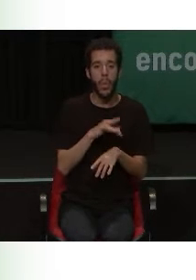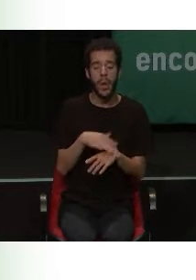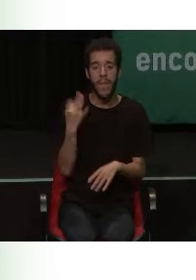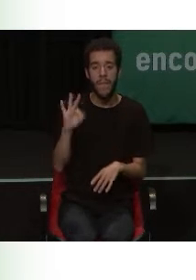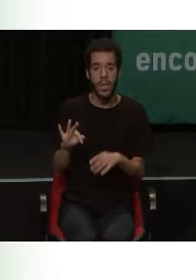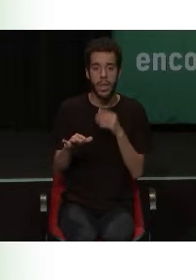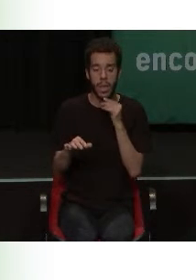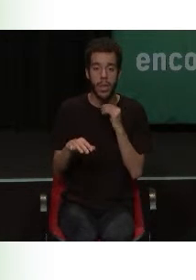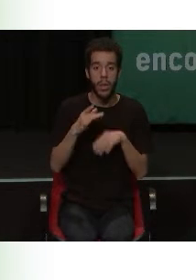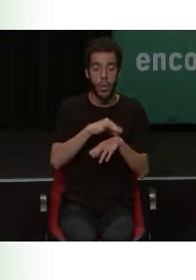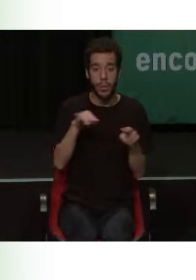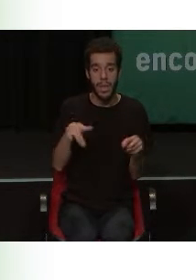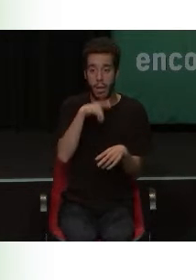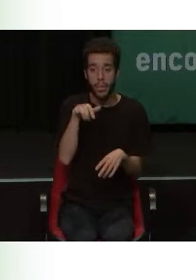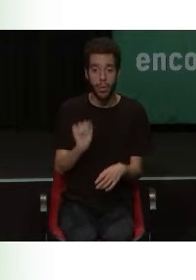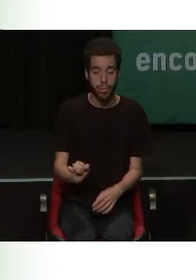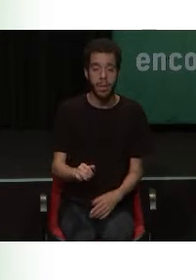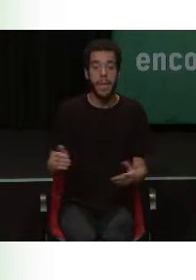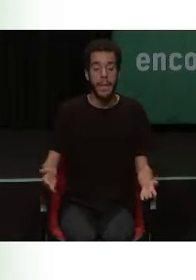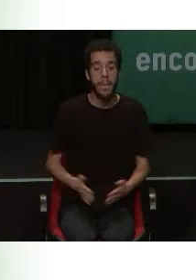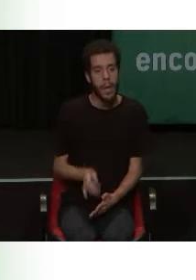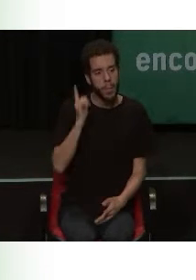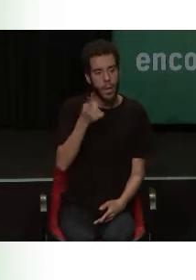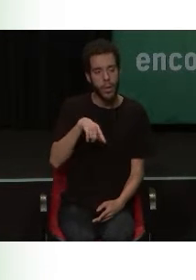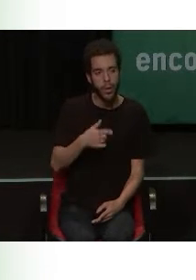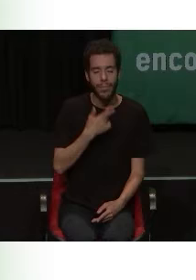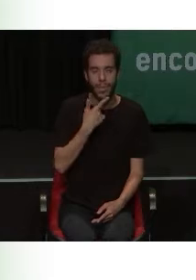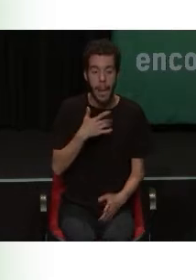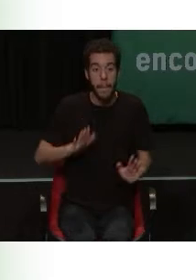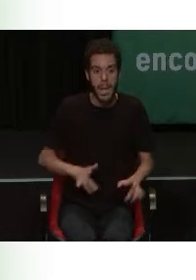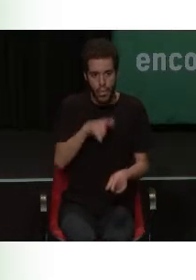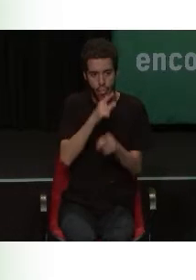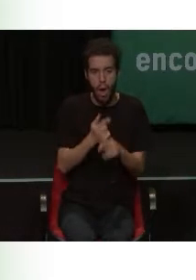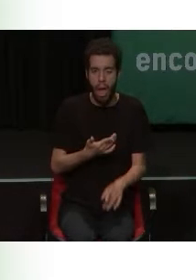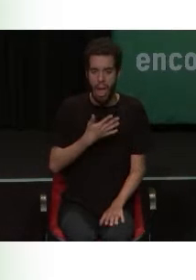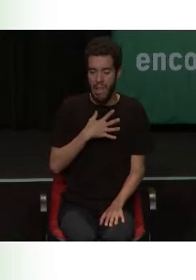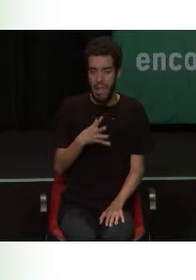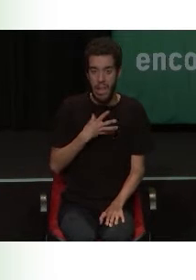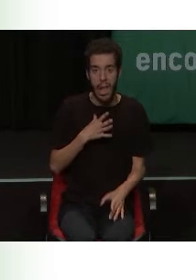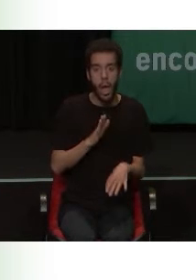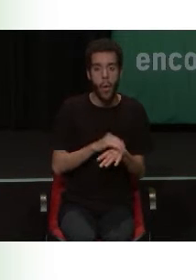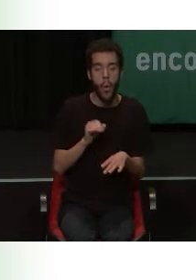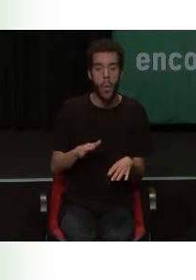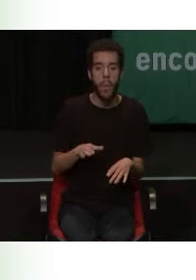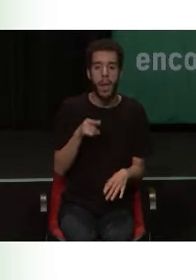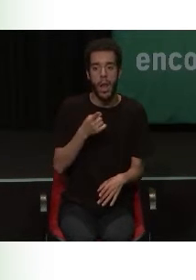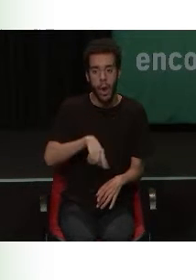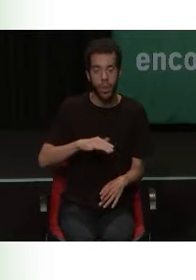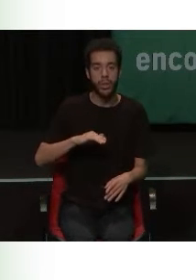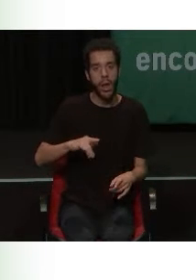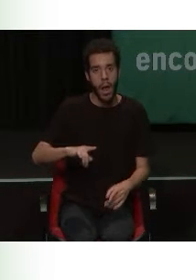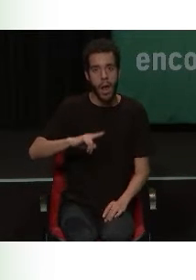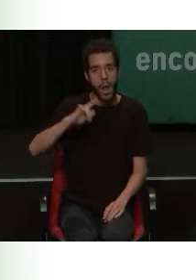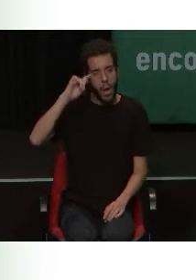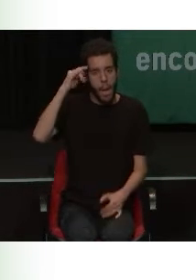a French hospital. So it's very interesting and also scary that there